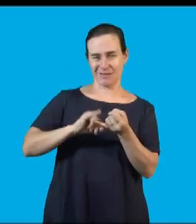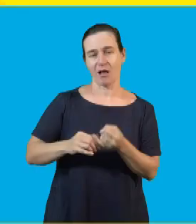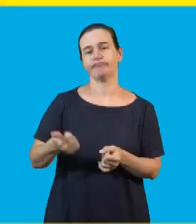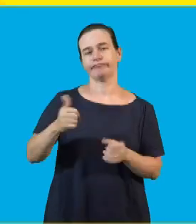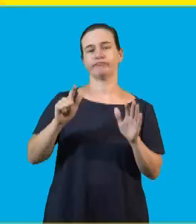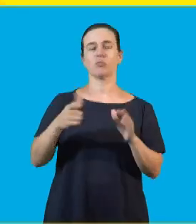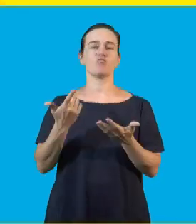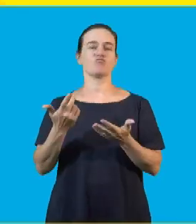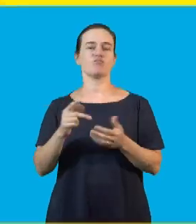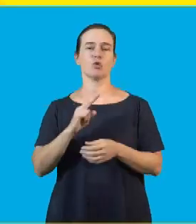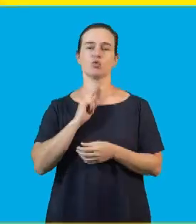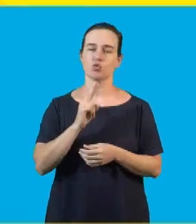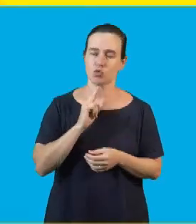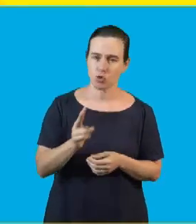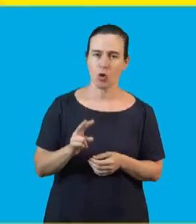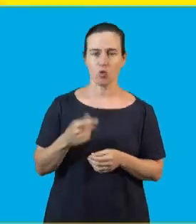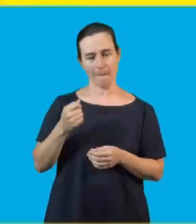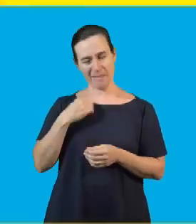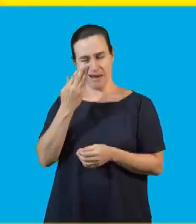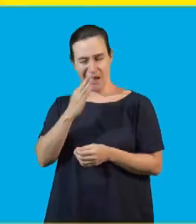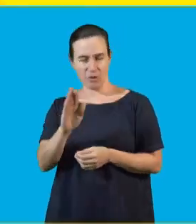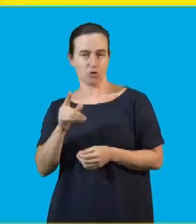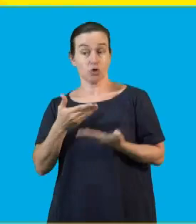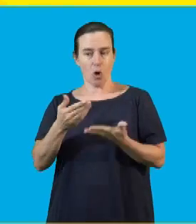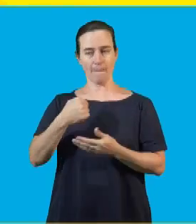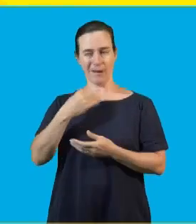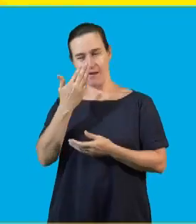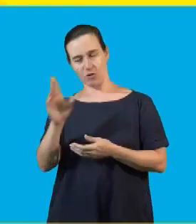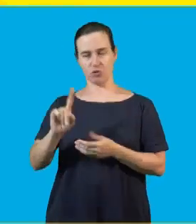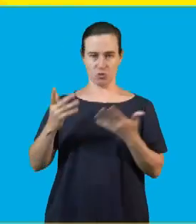is the writer's attitude towards a certain topic.